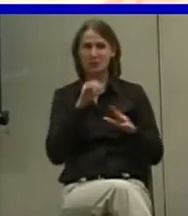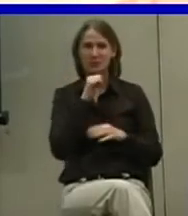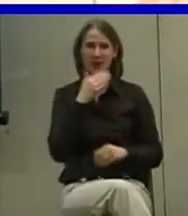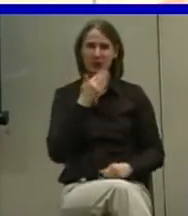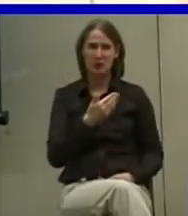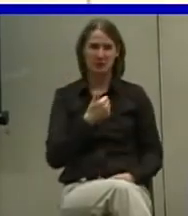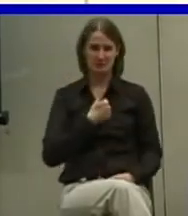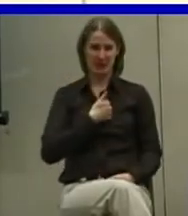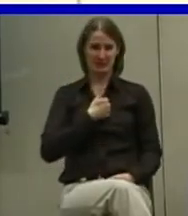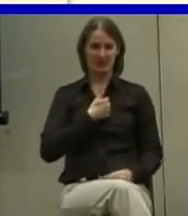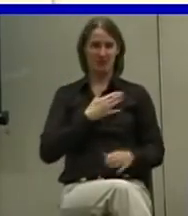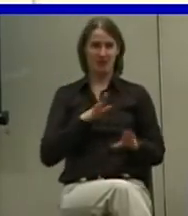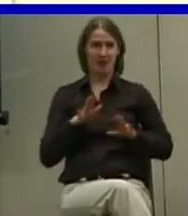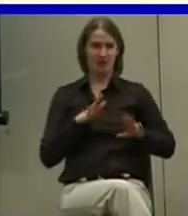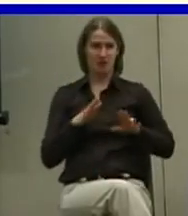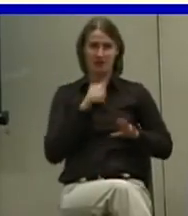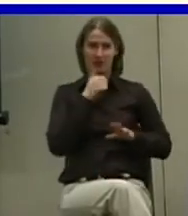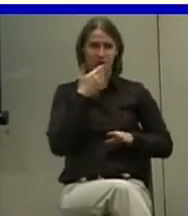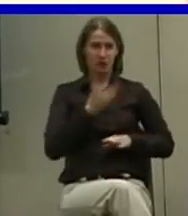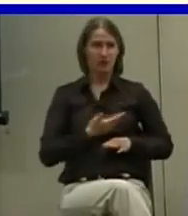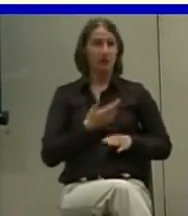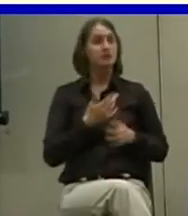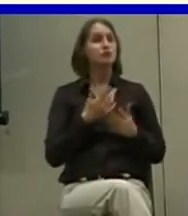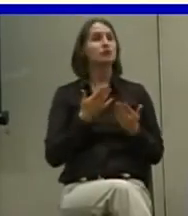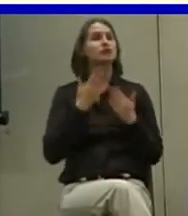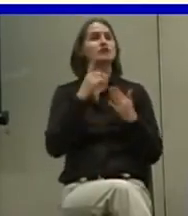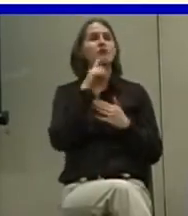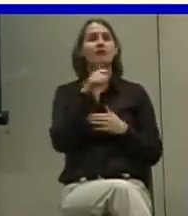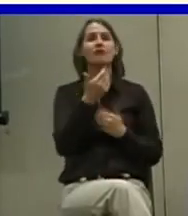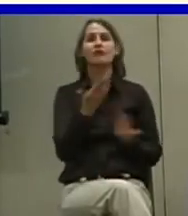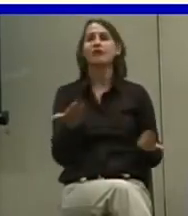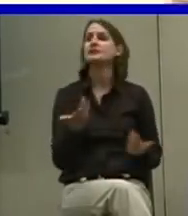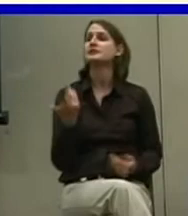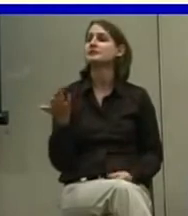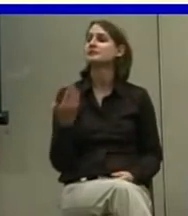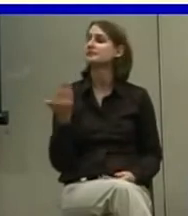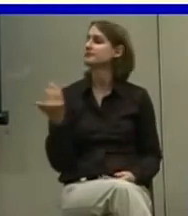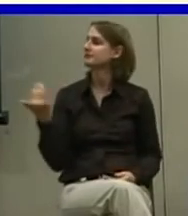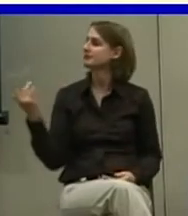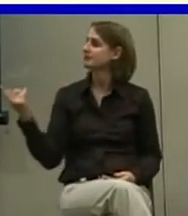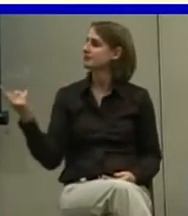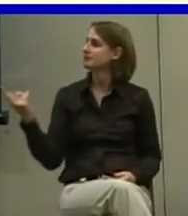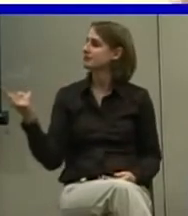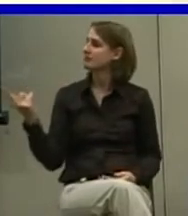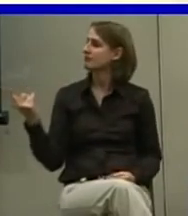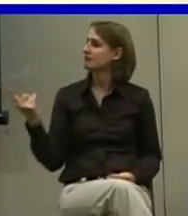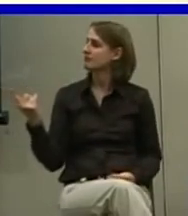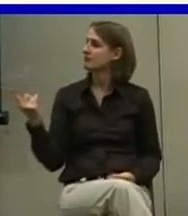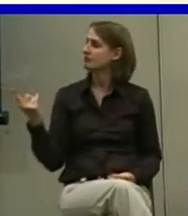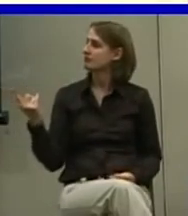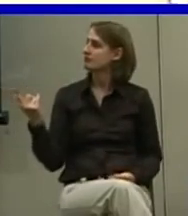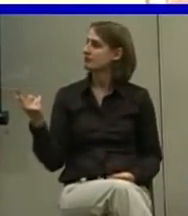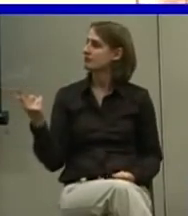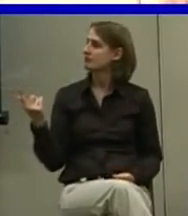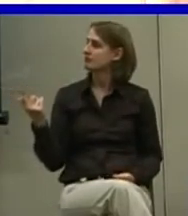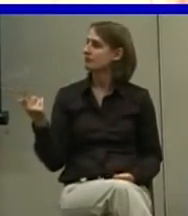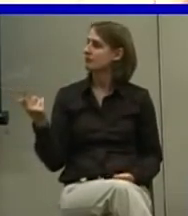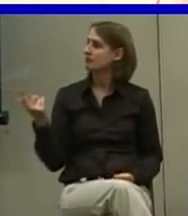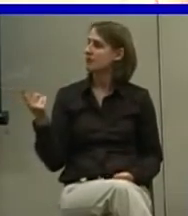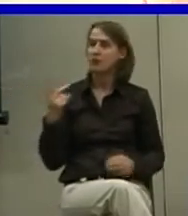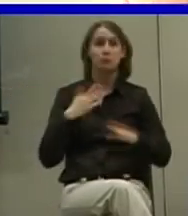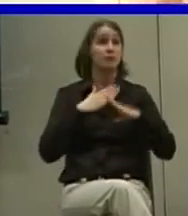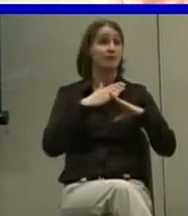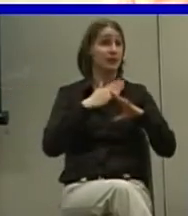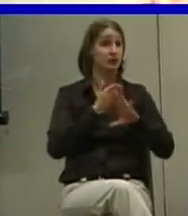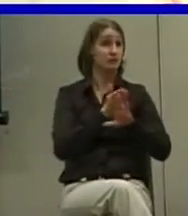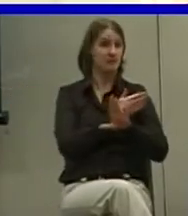good. Well, how could you give me some suggestions for other things? I would still go with the prevention thing too. It's just before, you